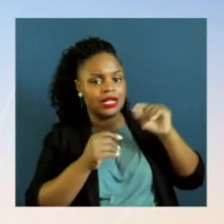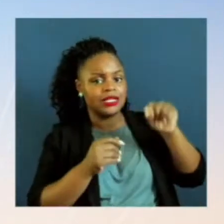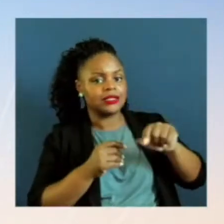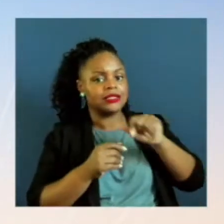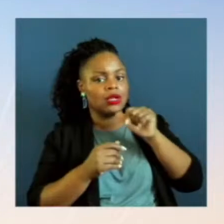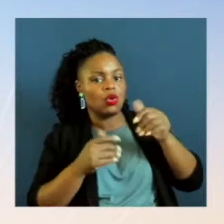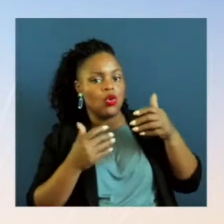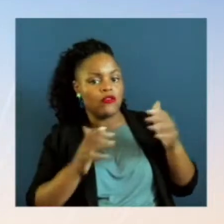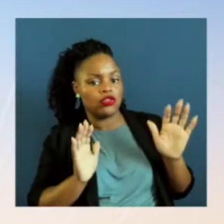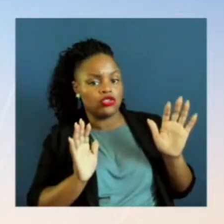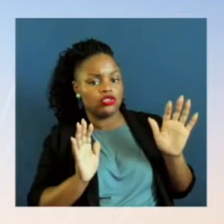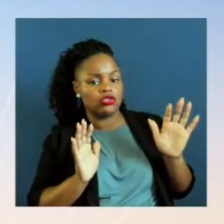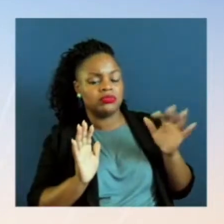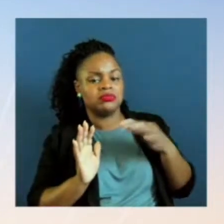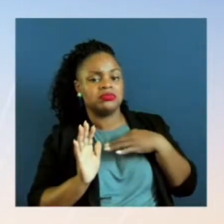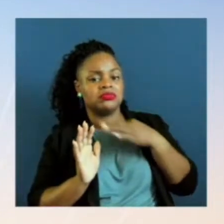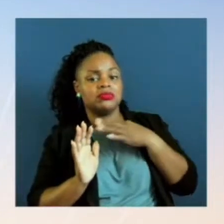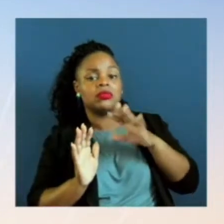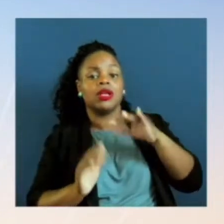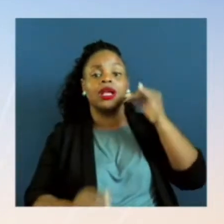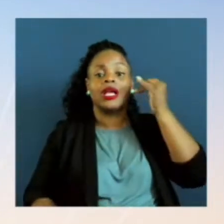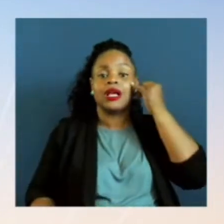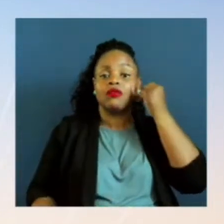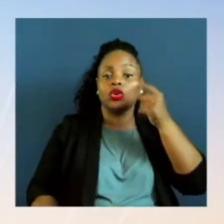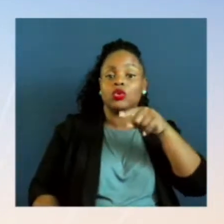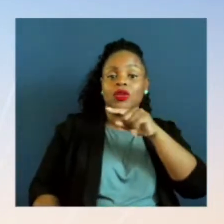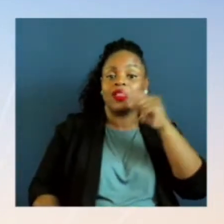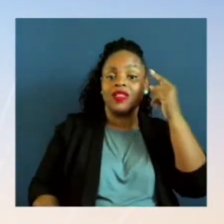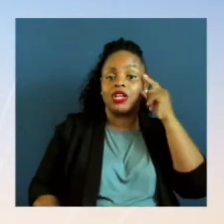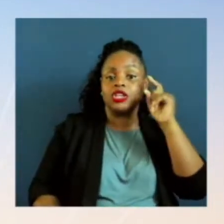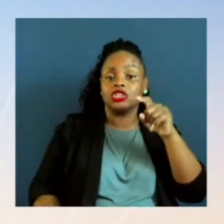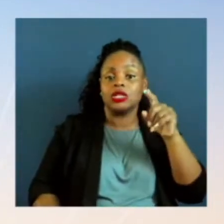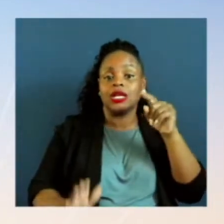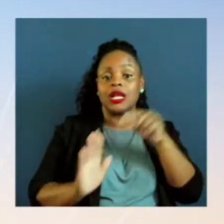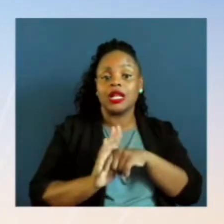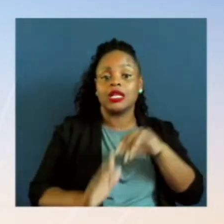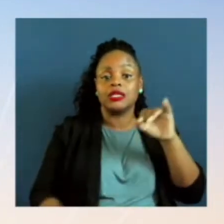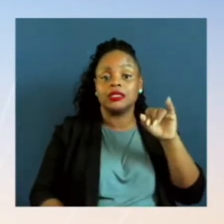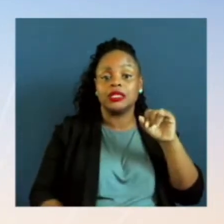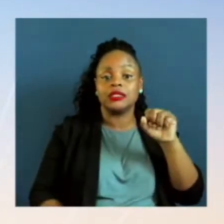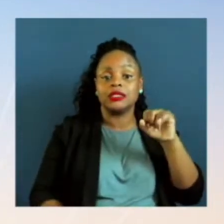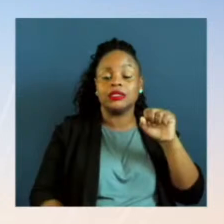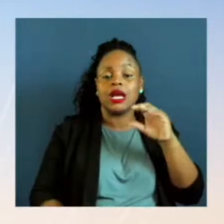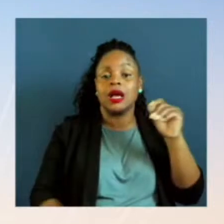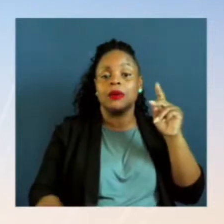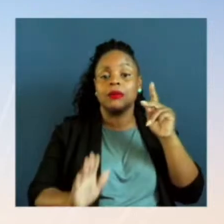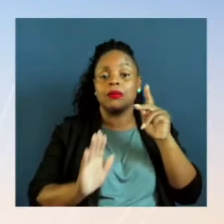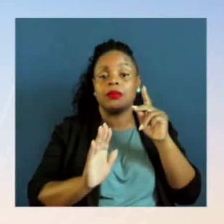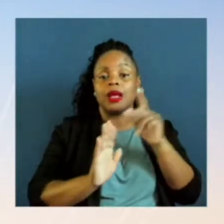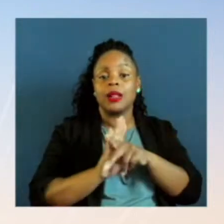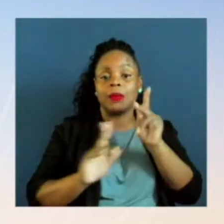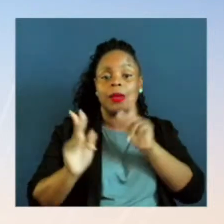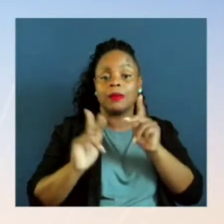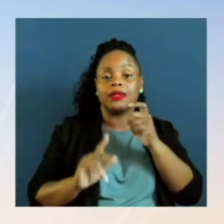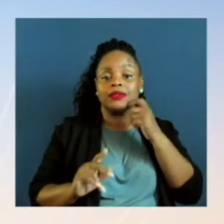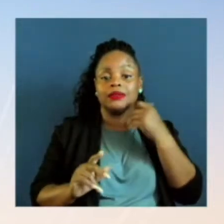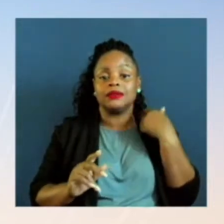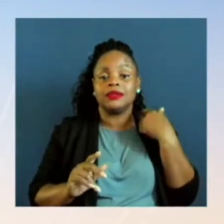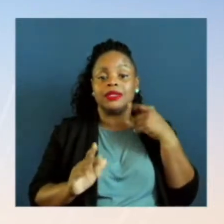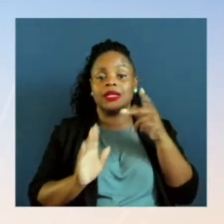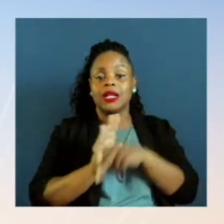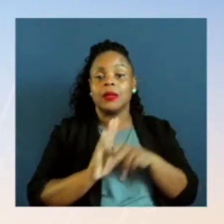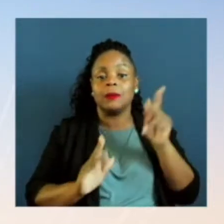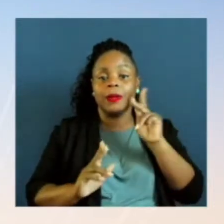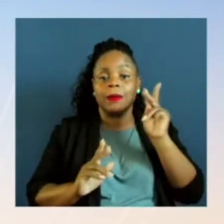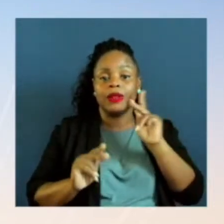kill ISIS-K terrorists and kill the people who killed 13 members of our military, then the president's happy